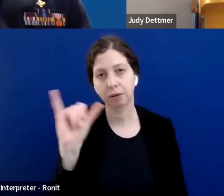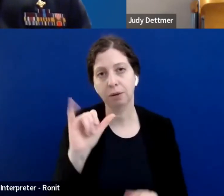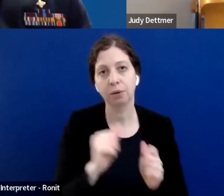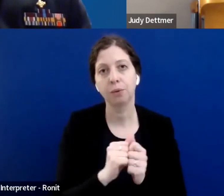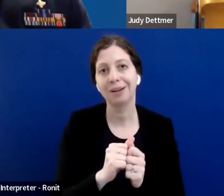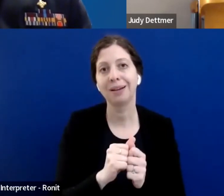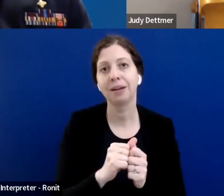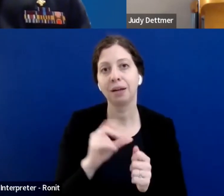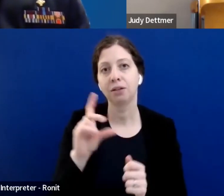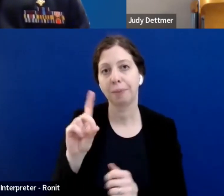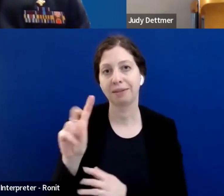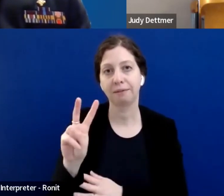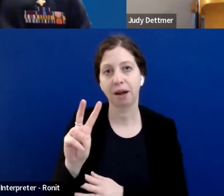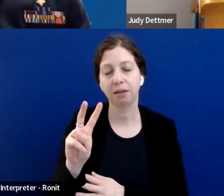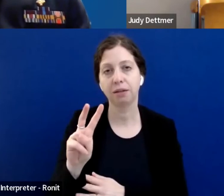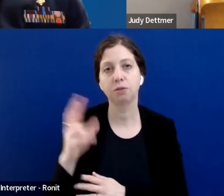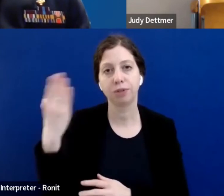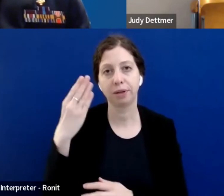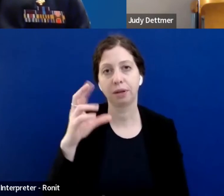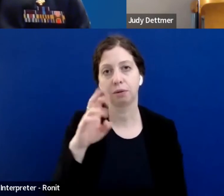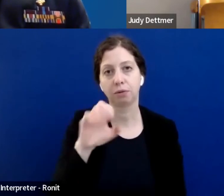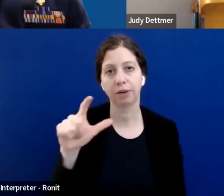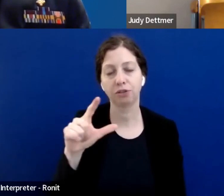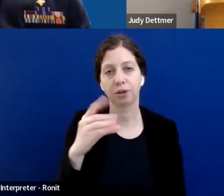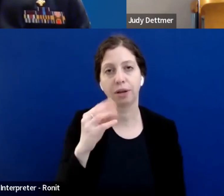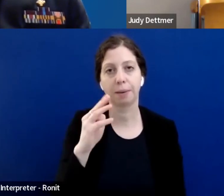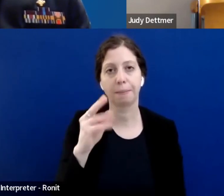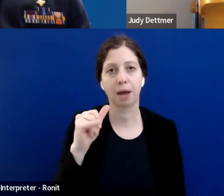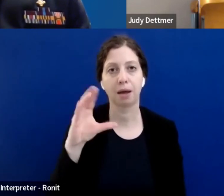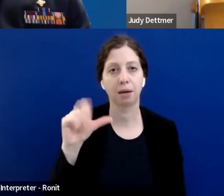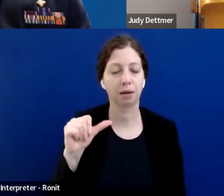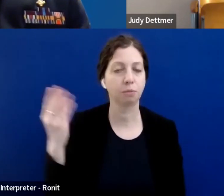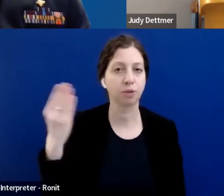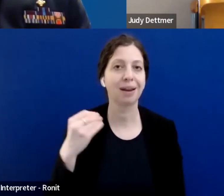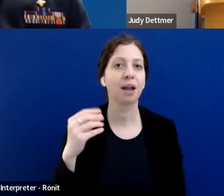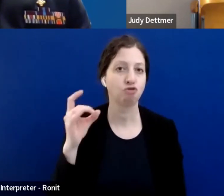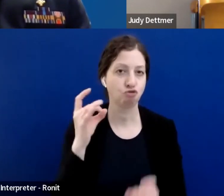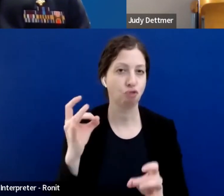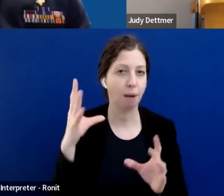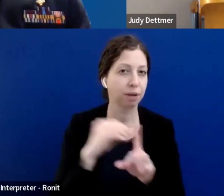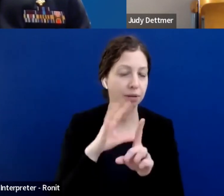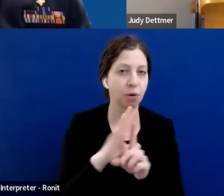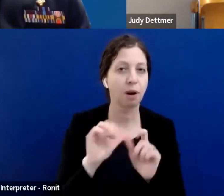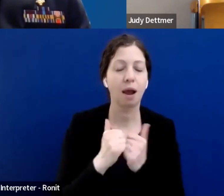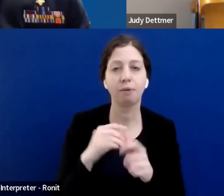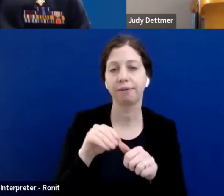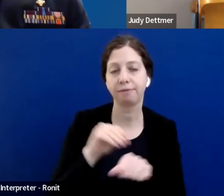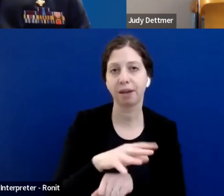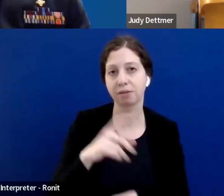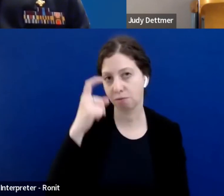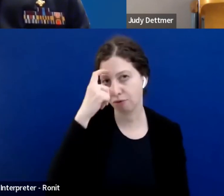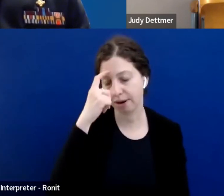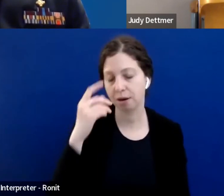domestic violence presentation that Rachel and Monica provided and that trauma exposure and how that affects the brain. I know you're focused